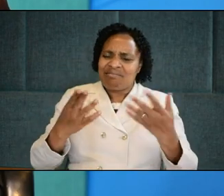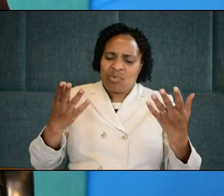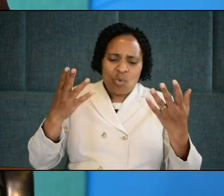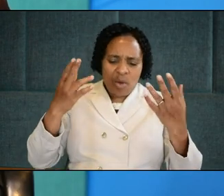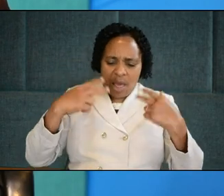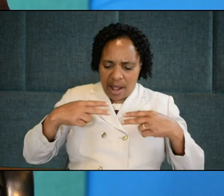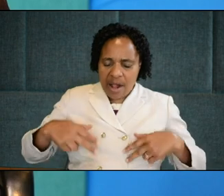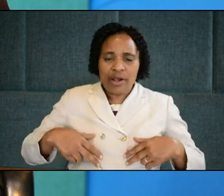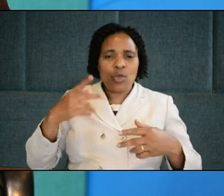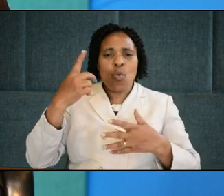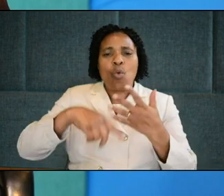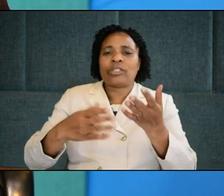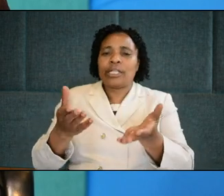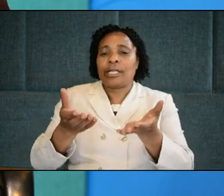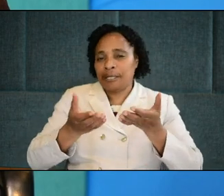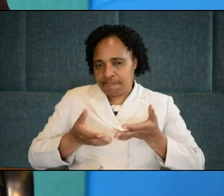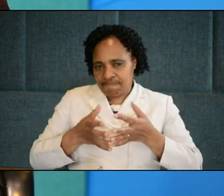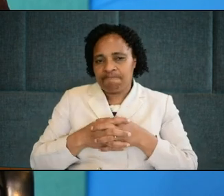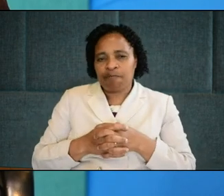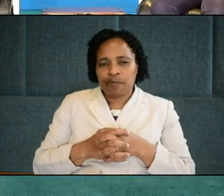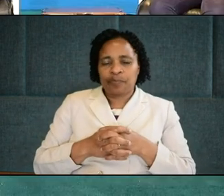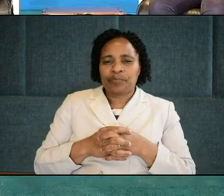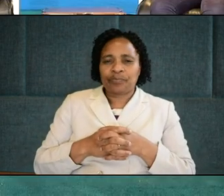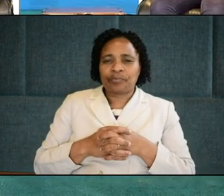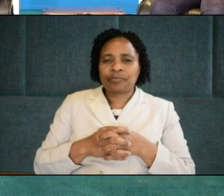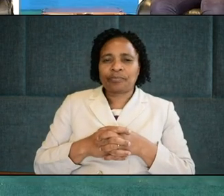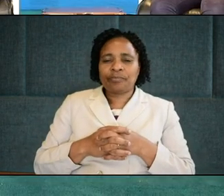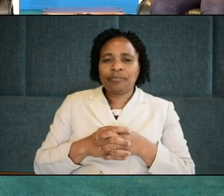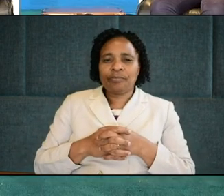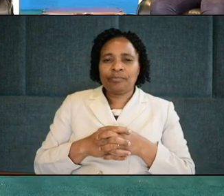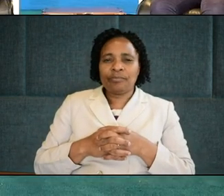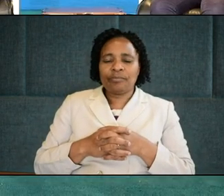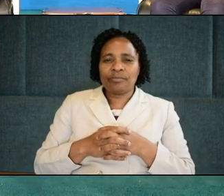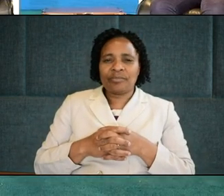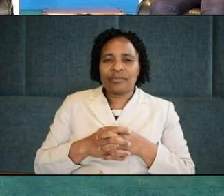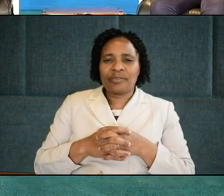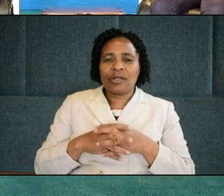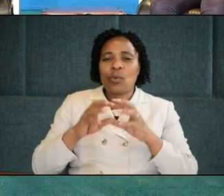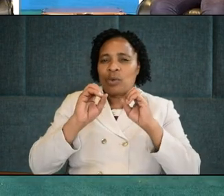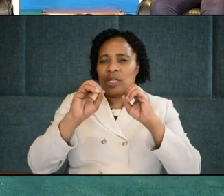need. Okay. Thanks. Did any come to mind, Shani? Yeah.